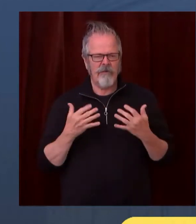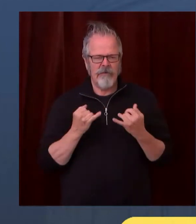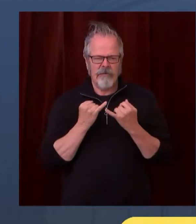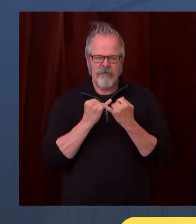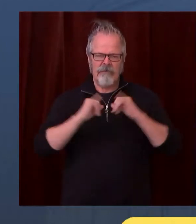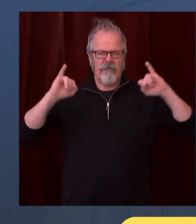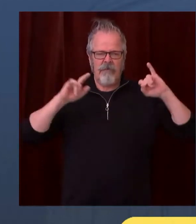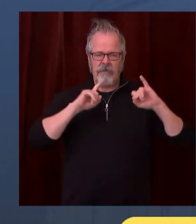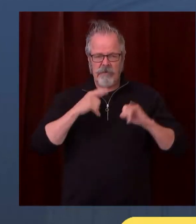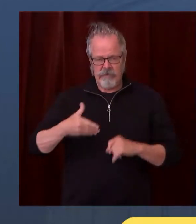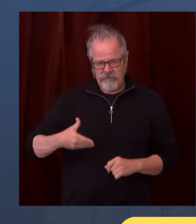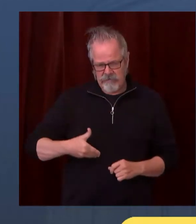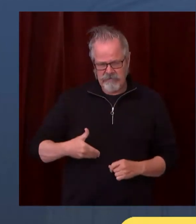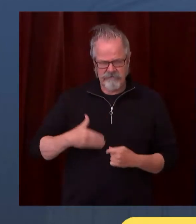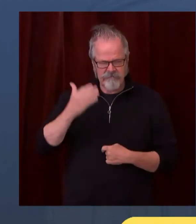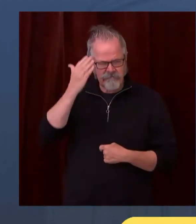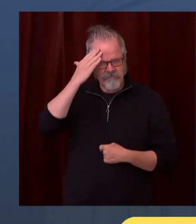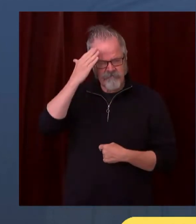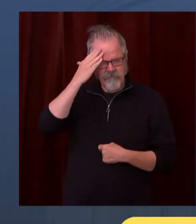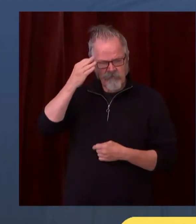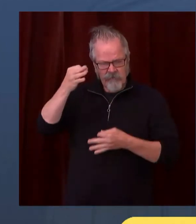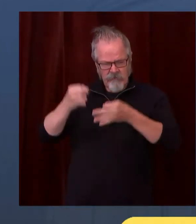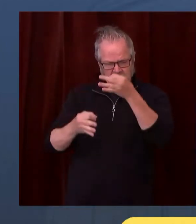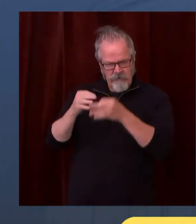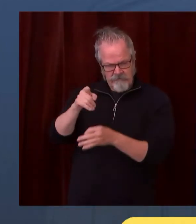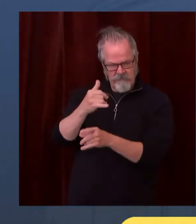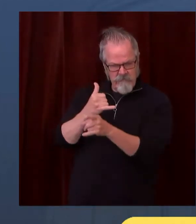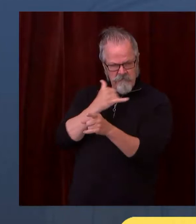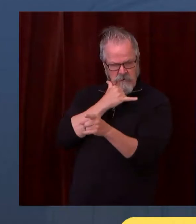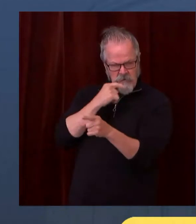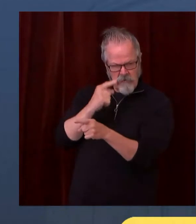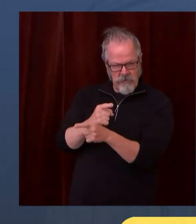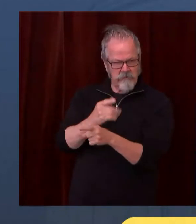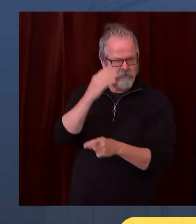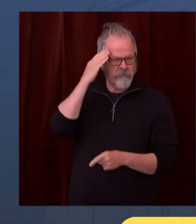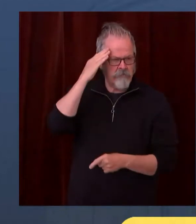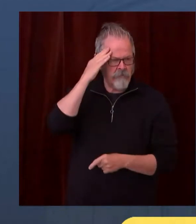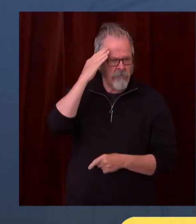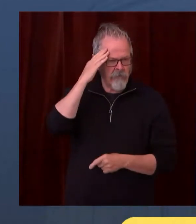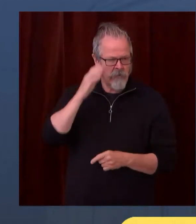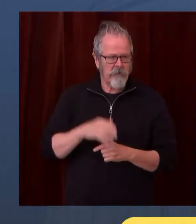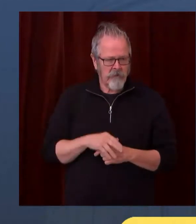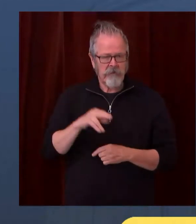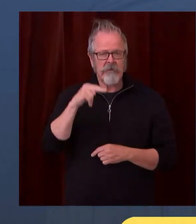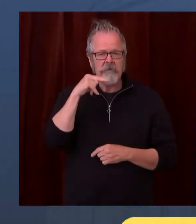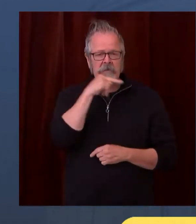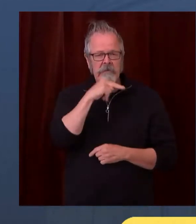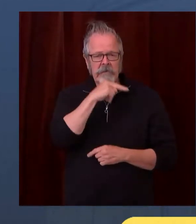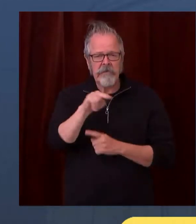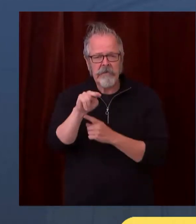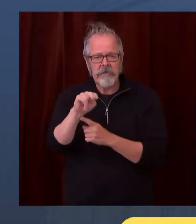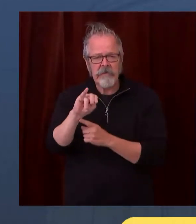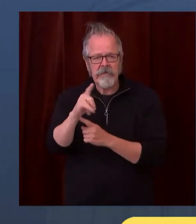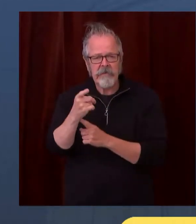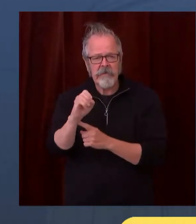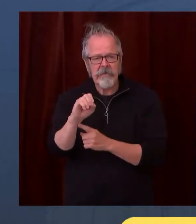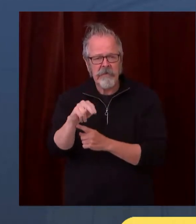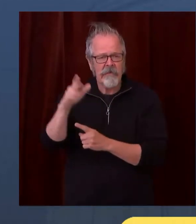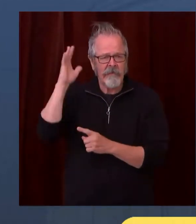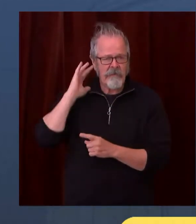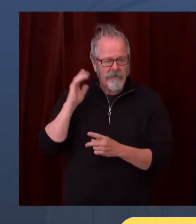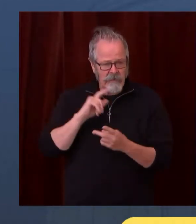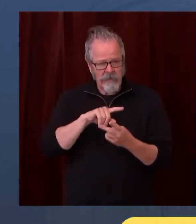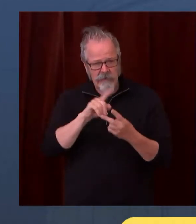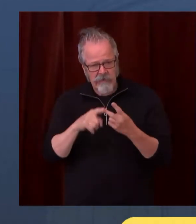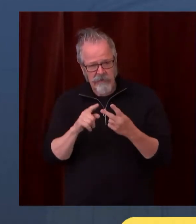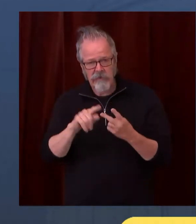Trump, and that's an independence that I think can be very valuable in our country. Our